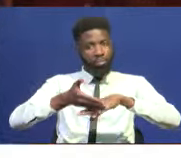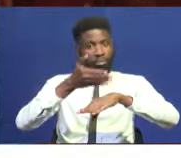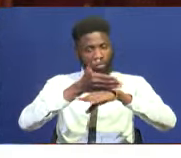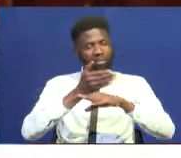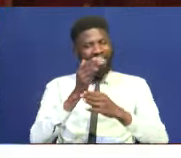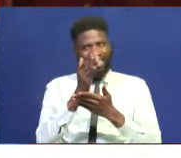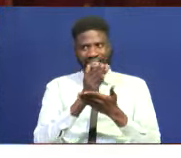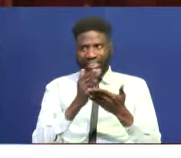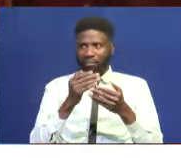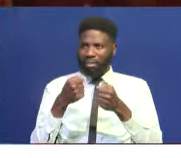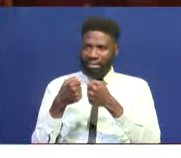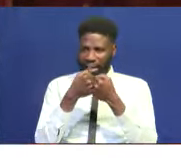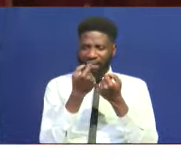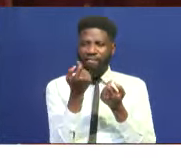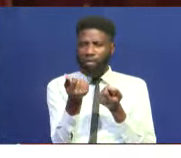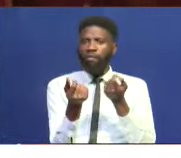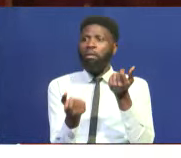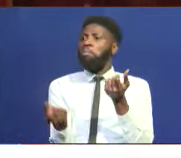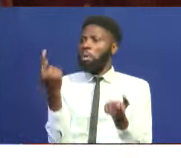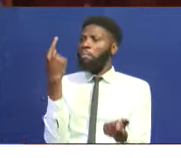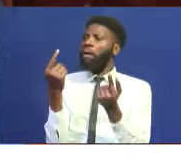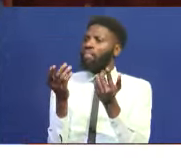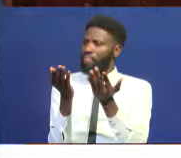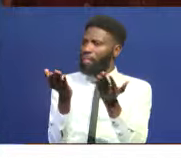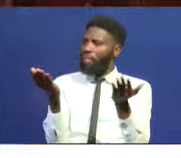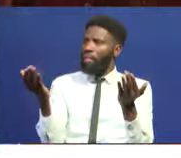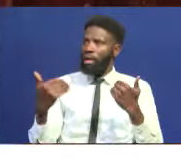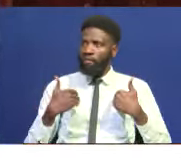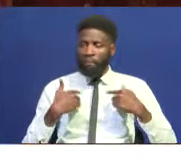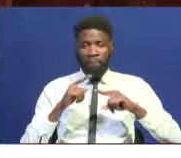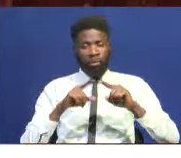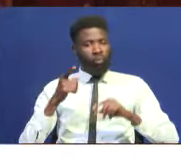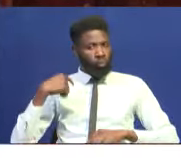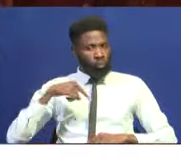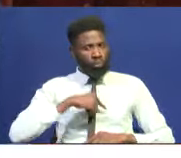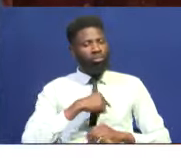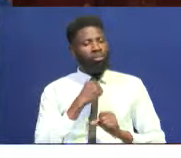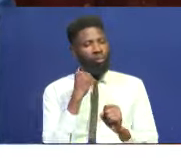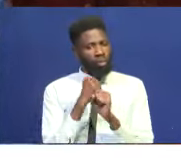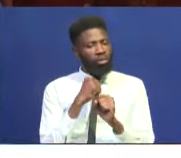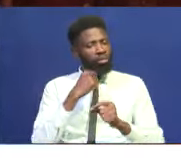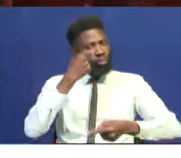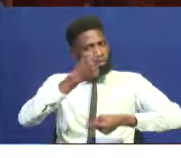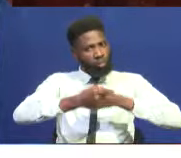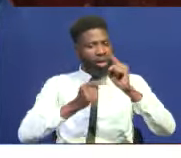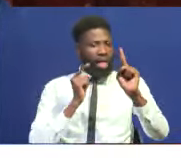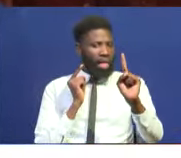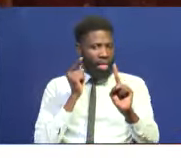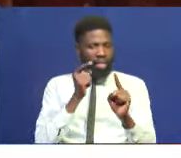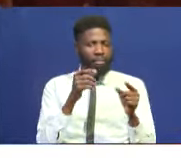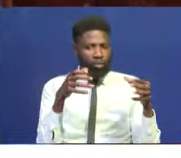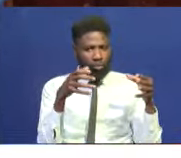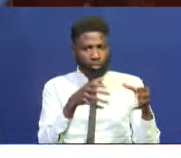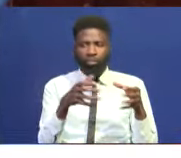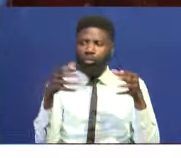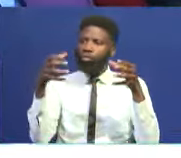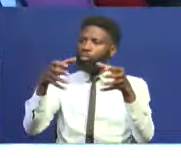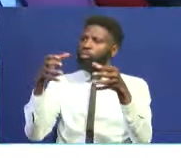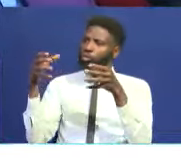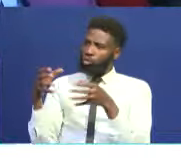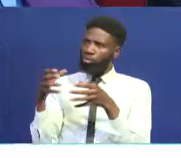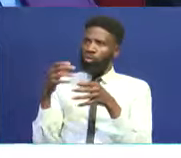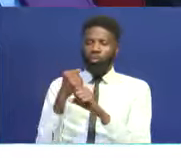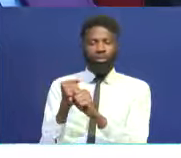there, but we will continue working to, you know, bring in the services closer because each service is supposed to support the other